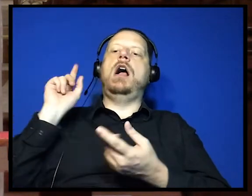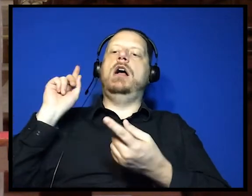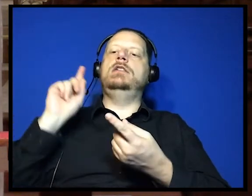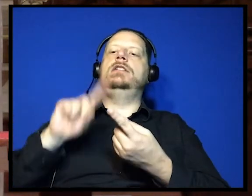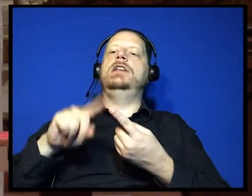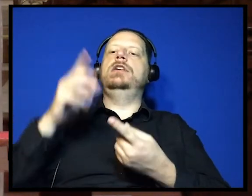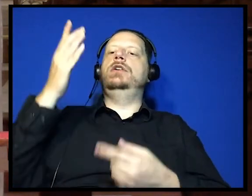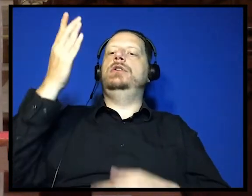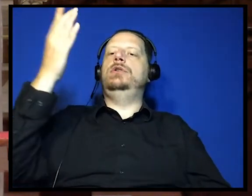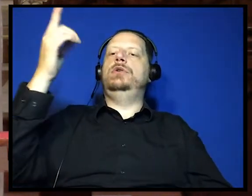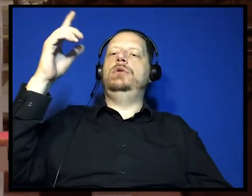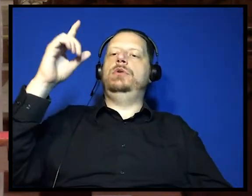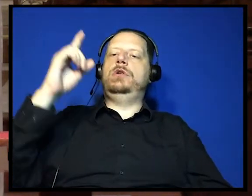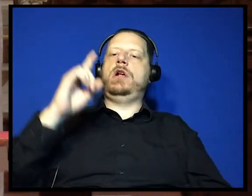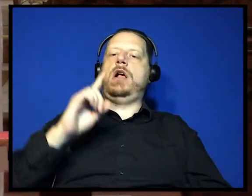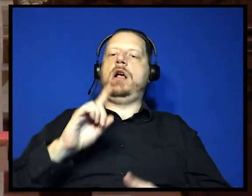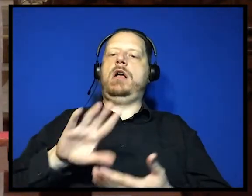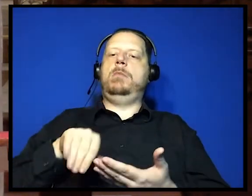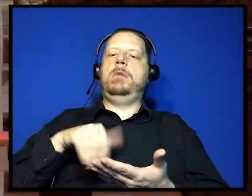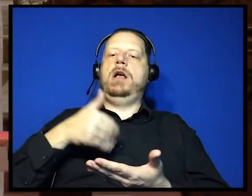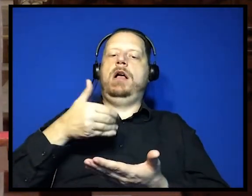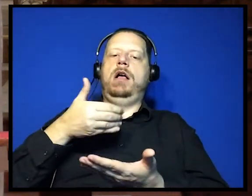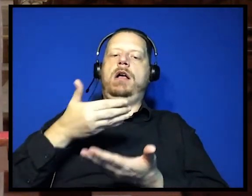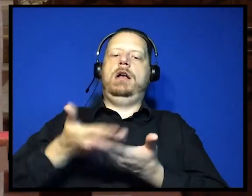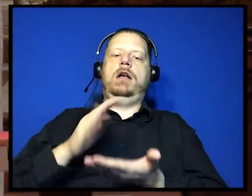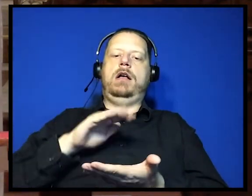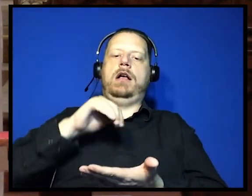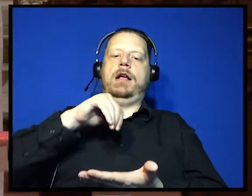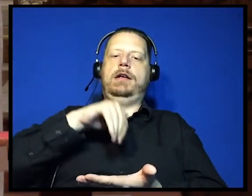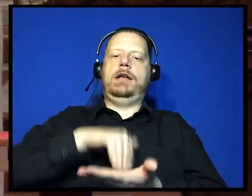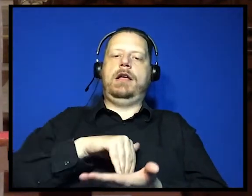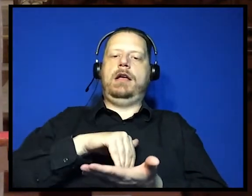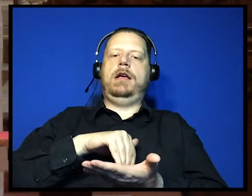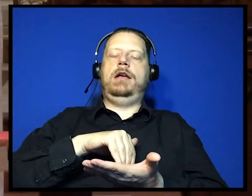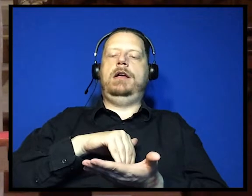resurrection until you come